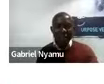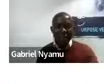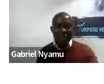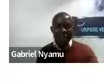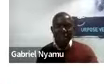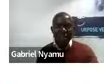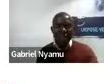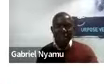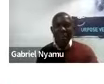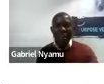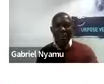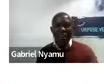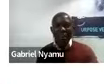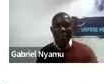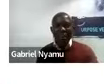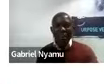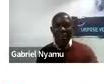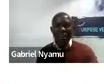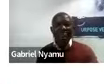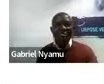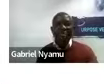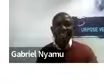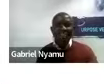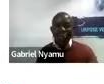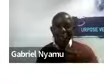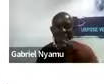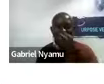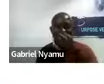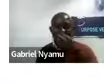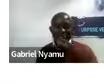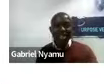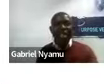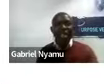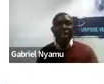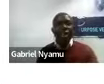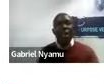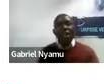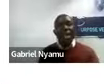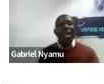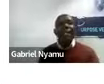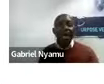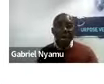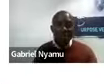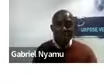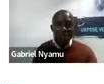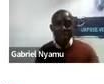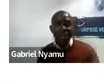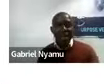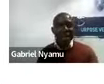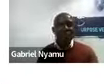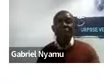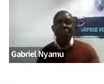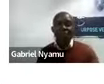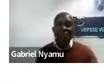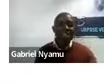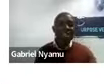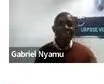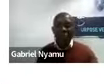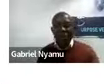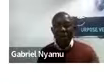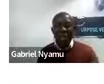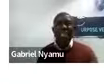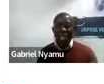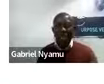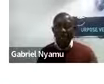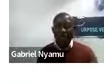some of us and wondered whether we could have done this when we were at your age. I would say it can be. I cannot disqualify that that's not